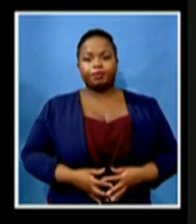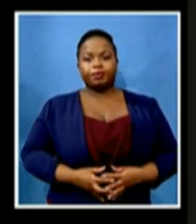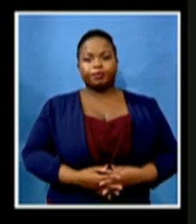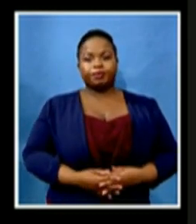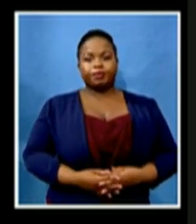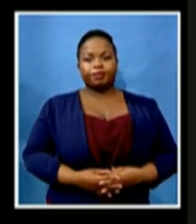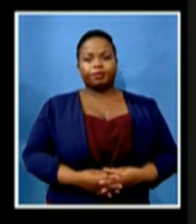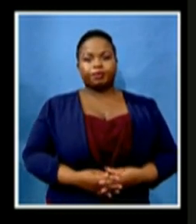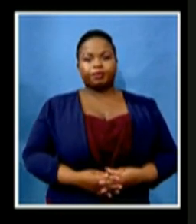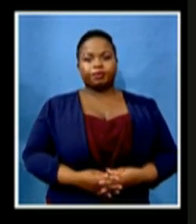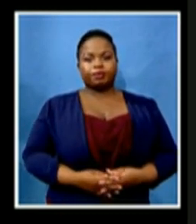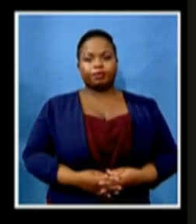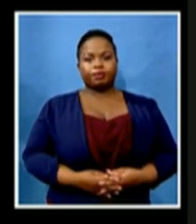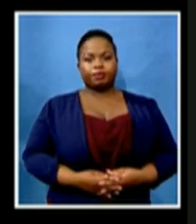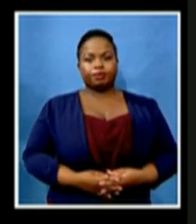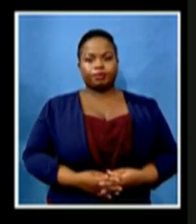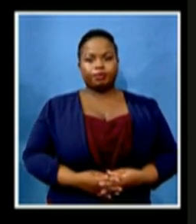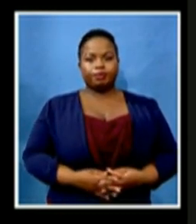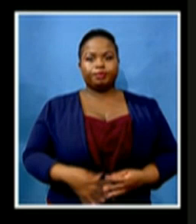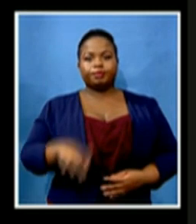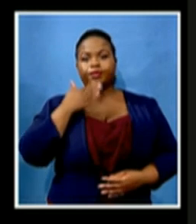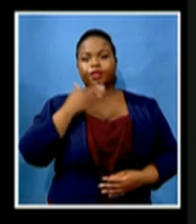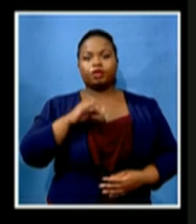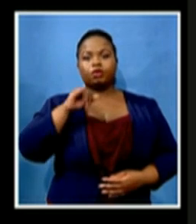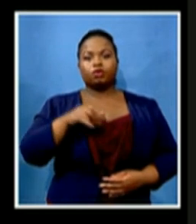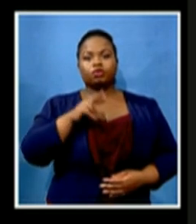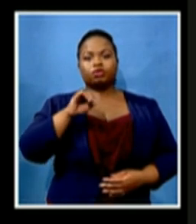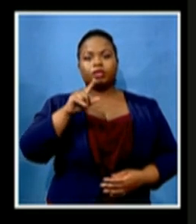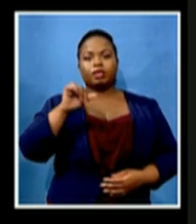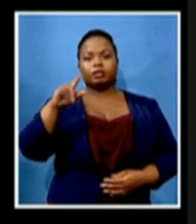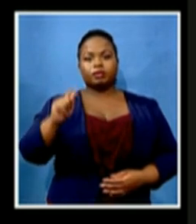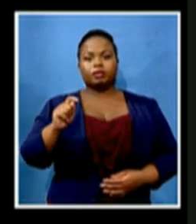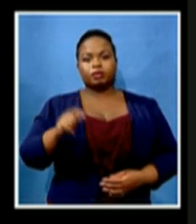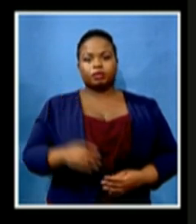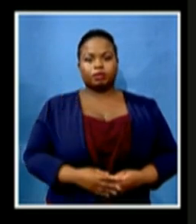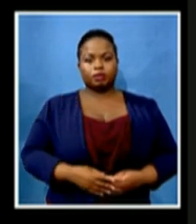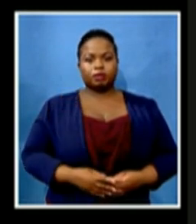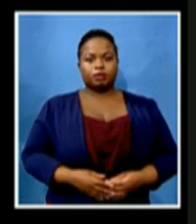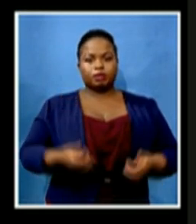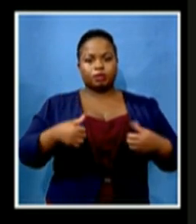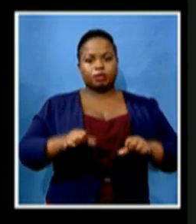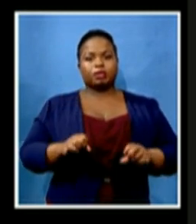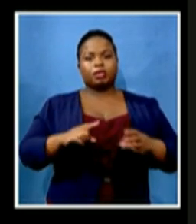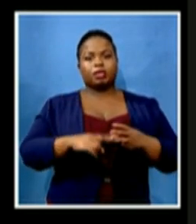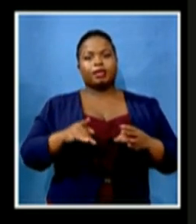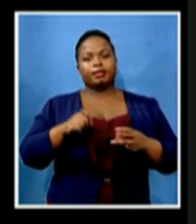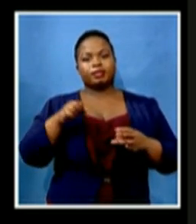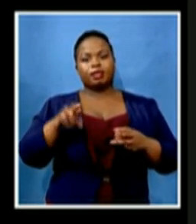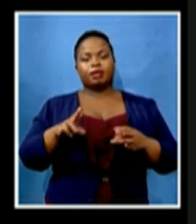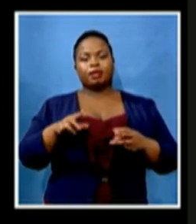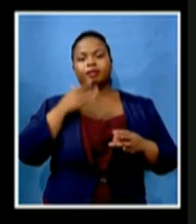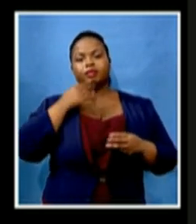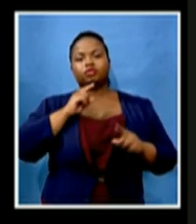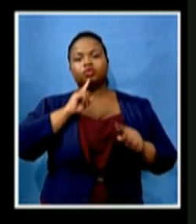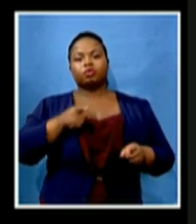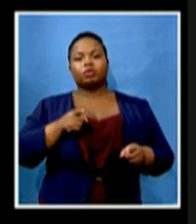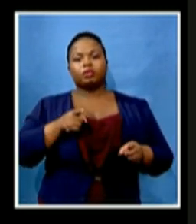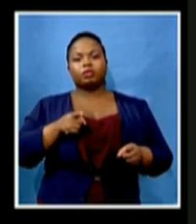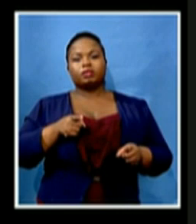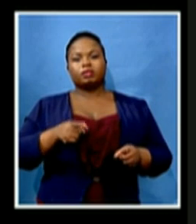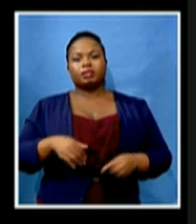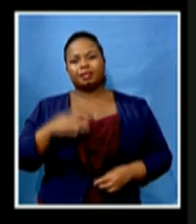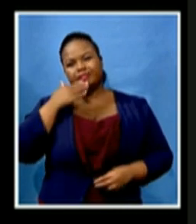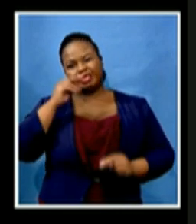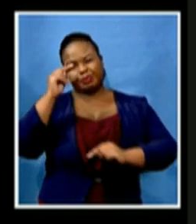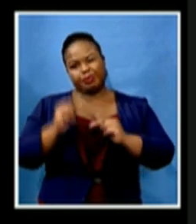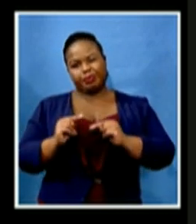may ask Alex van der Heever to please respond. There were some questions that were posed to him. If I could ask you to please be brief, 2 minutes if possible, please. Thank